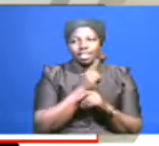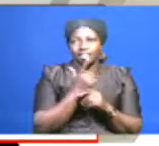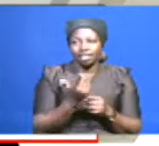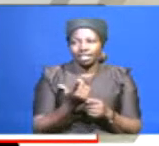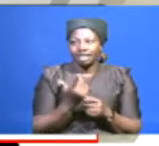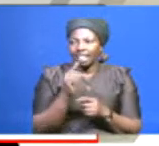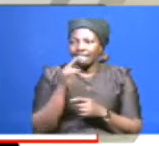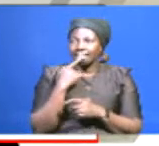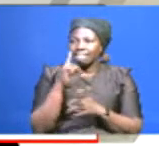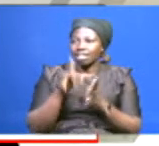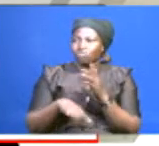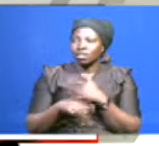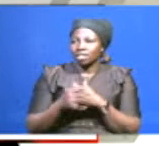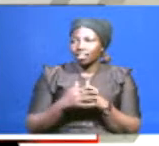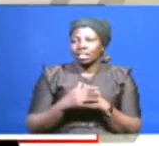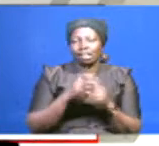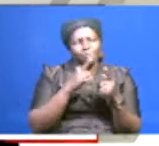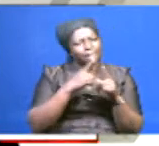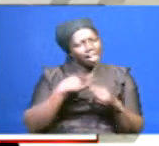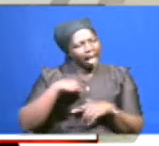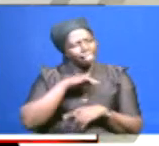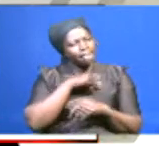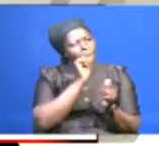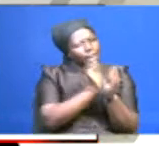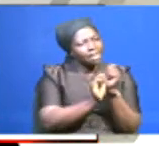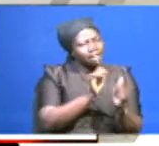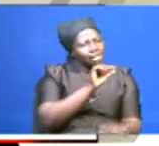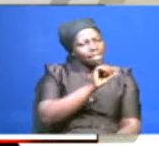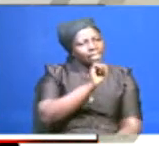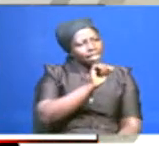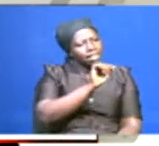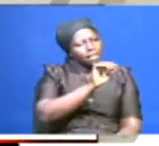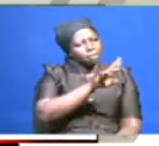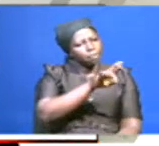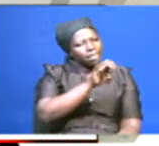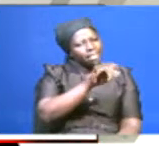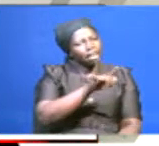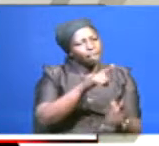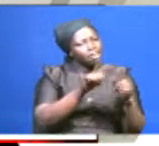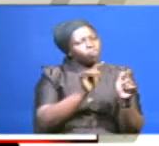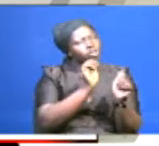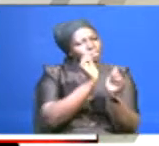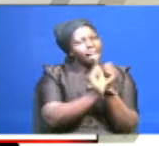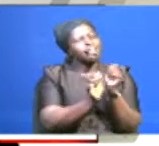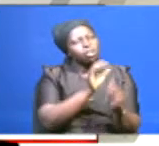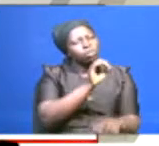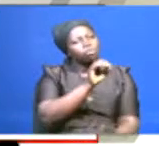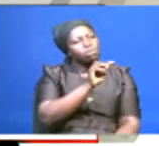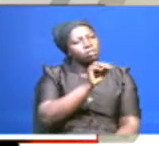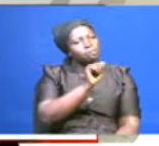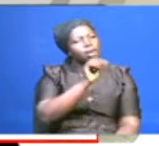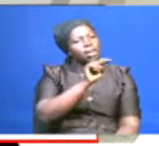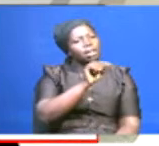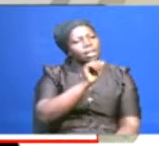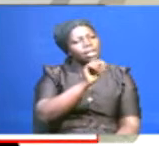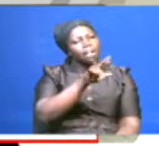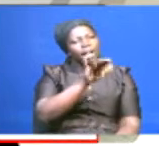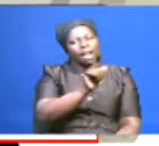naivety. We didn't punish Gabriel Selassie, but we punished Omanyala. No, we've punished Gabriel Selassie by taking all his world